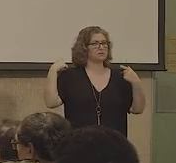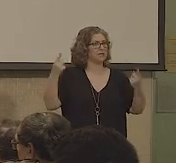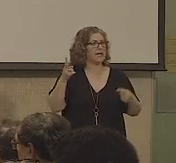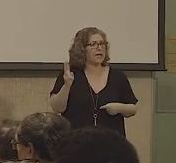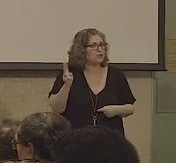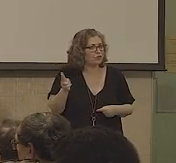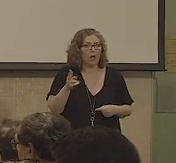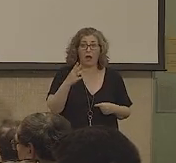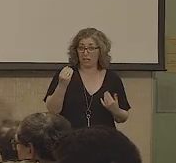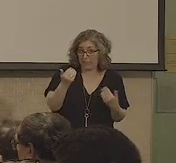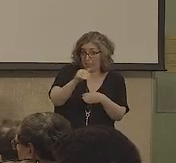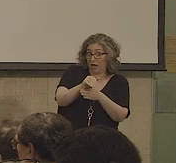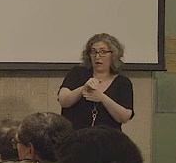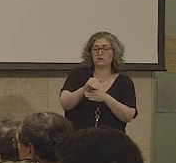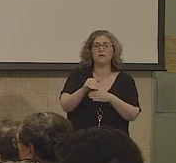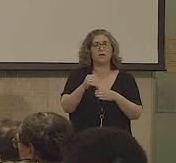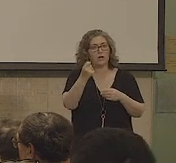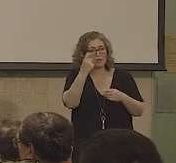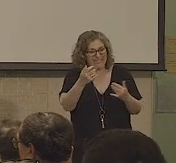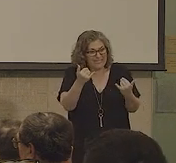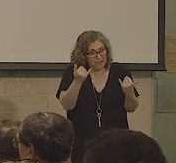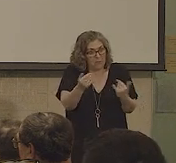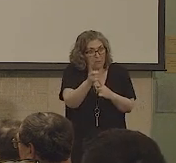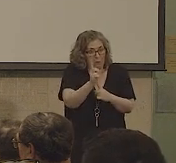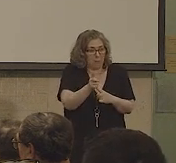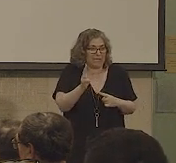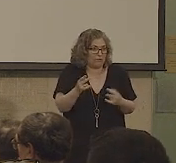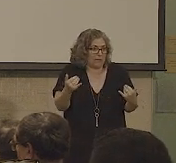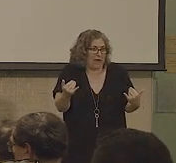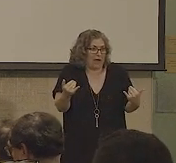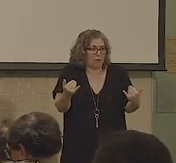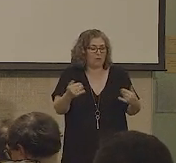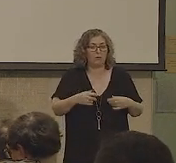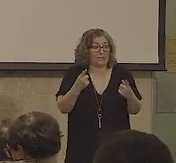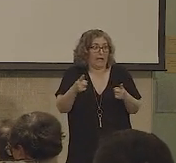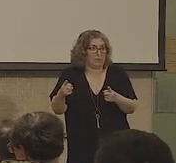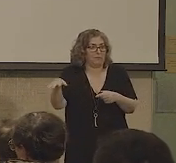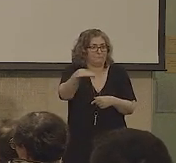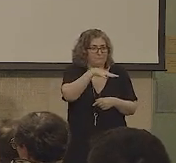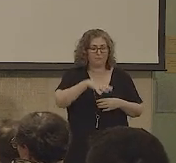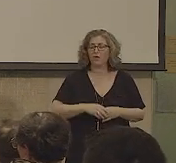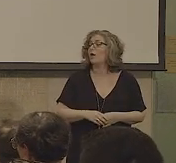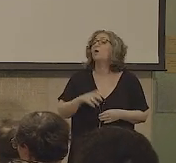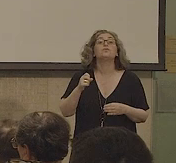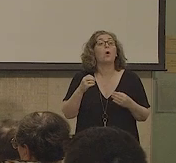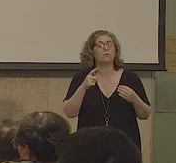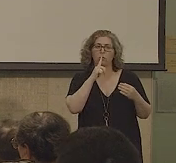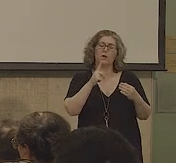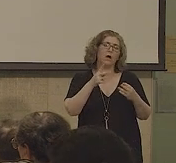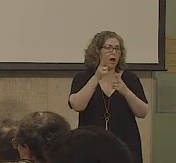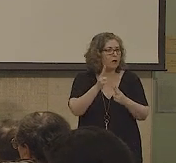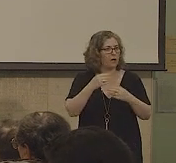history, and tonight, onto our current moment in history. So we are really honored to host this evening's